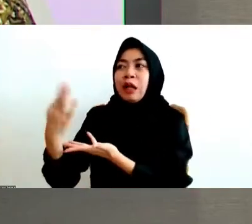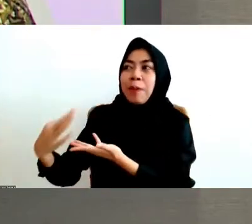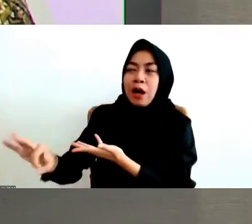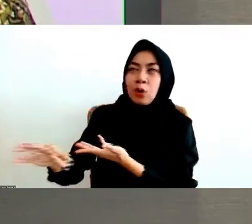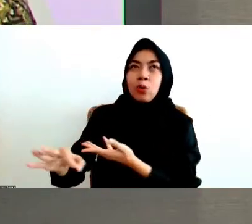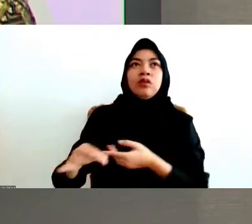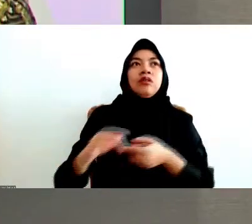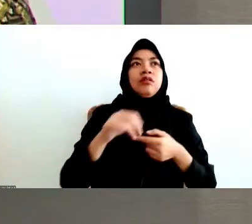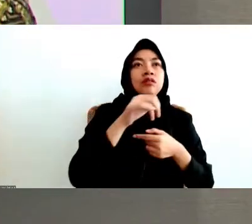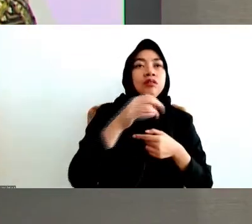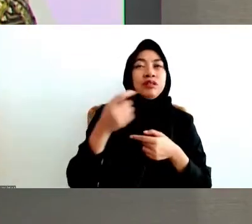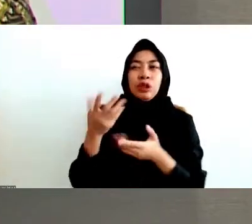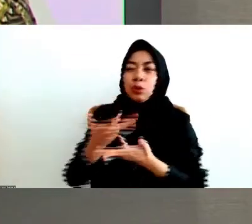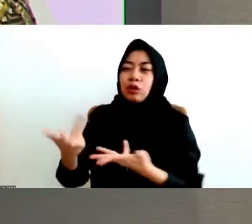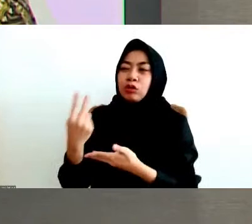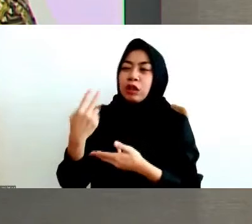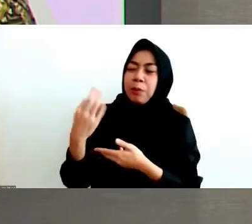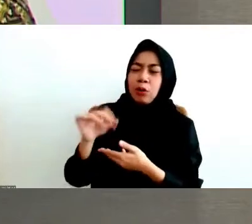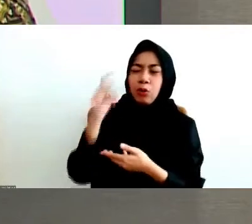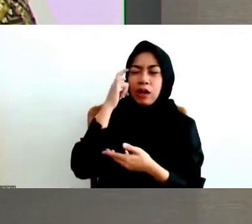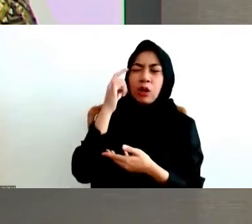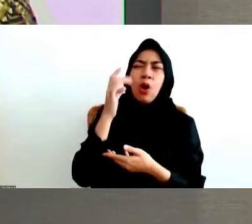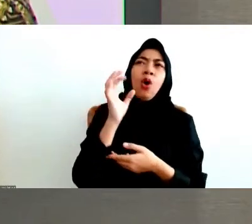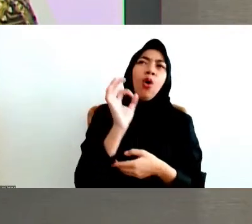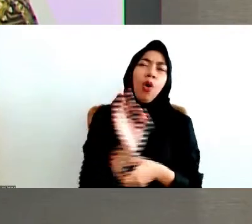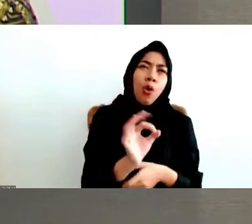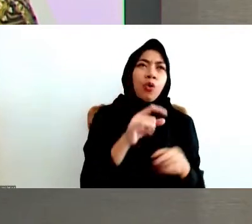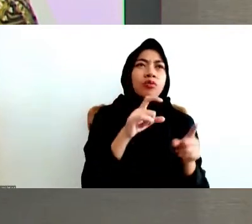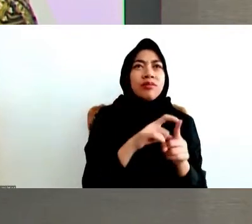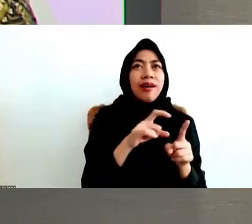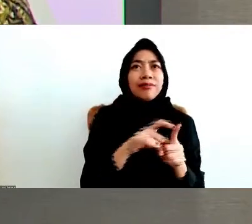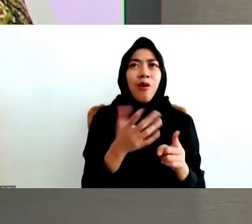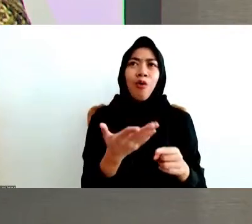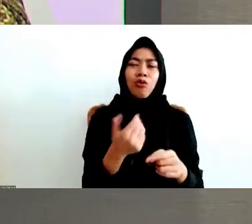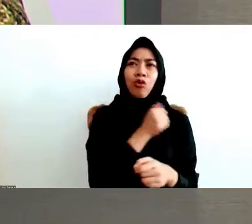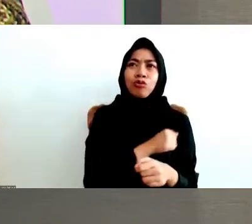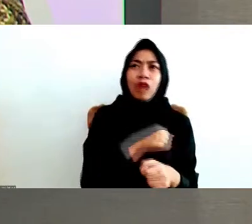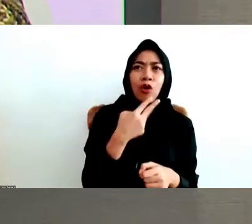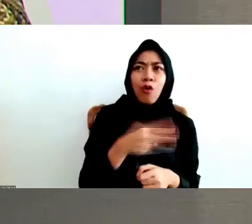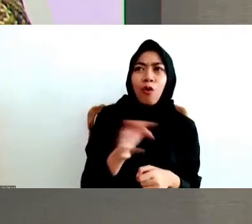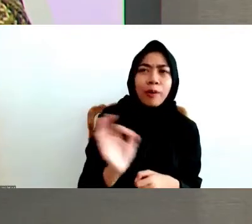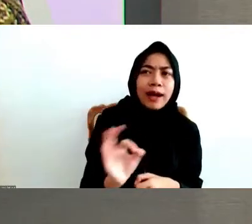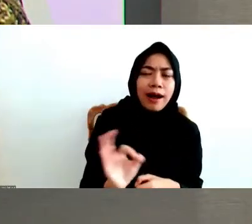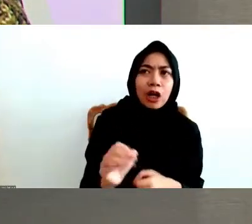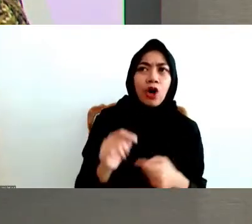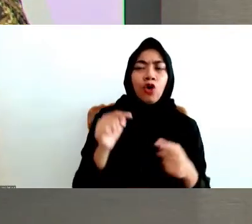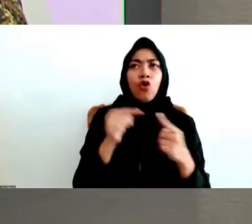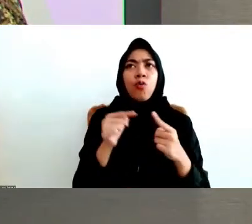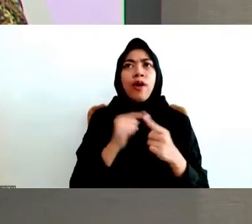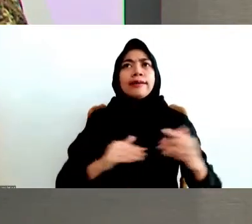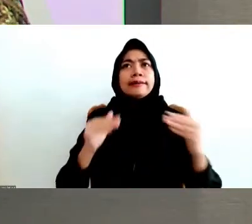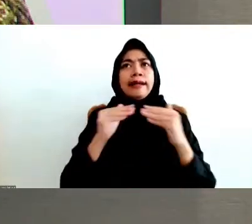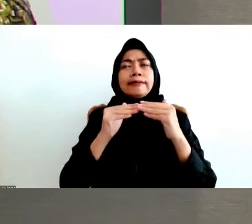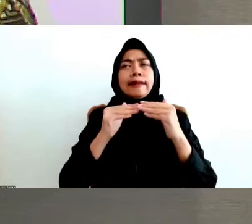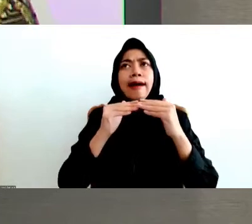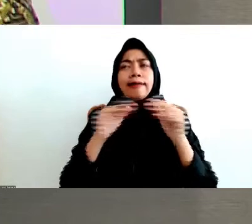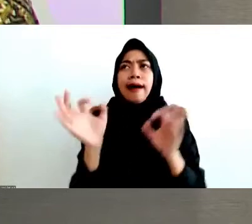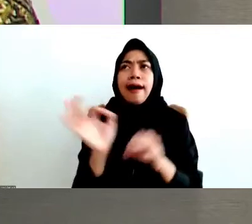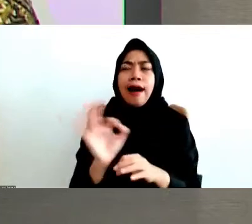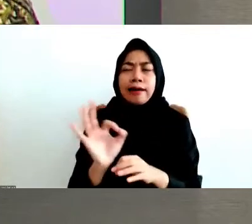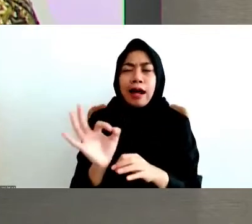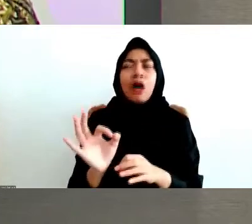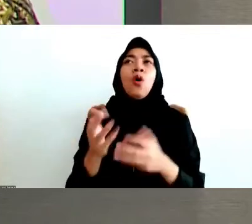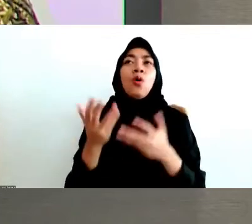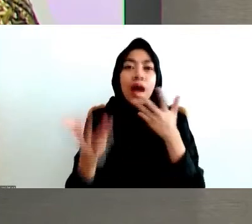that the socioeconomic indicators. We don't have the welfare ranking. So I think what we can do now with